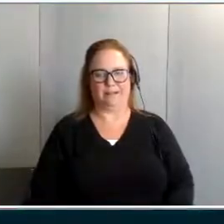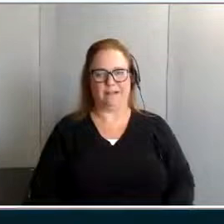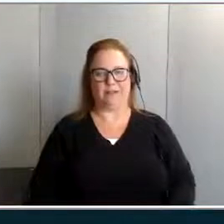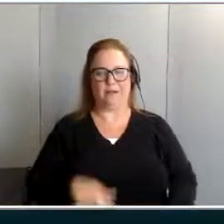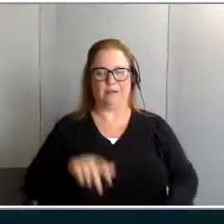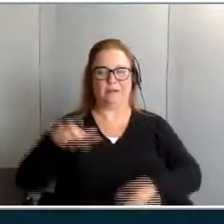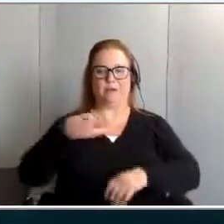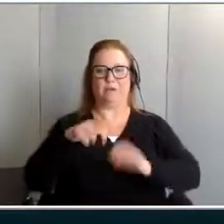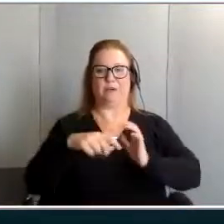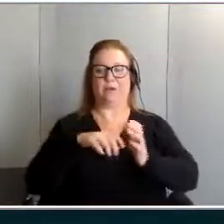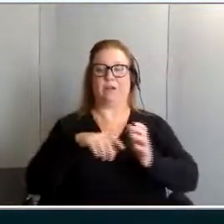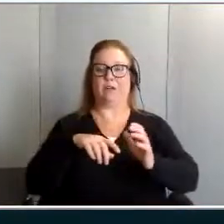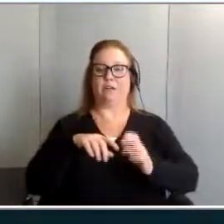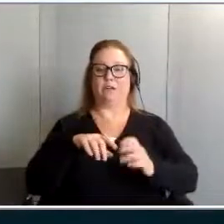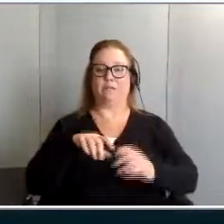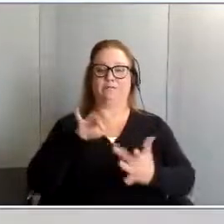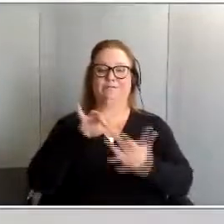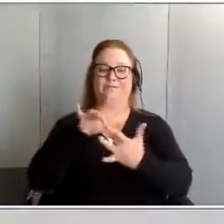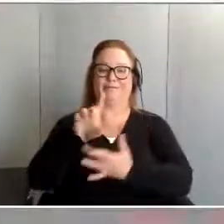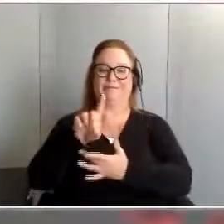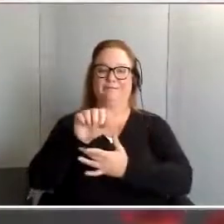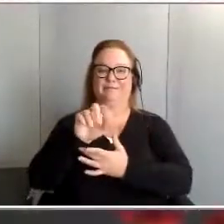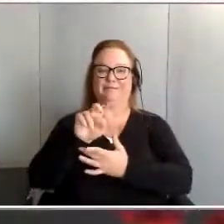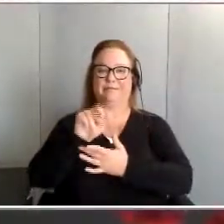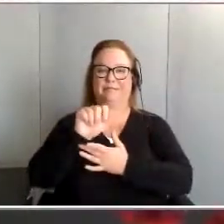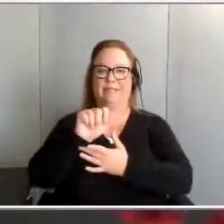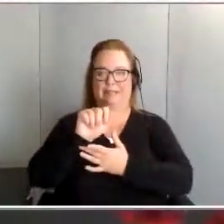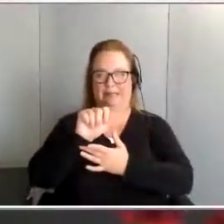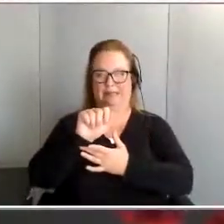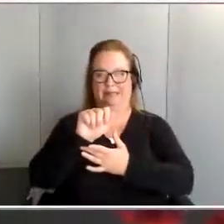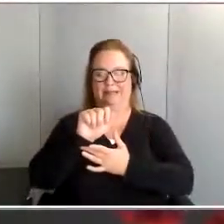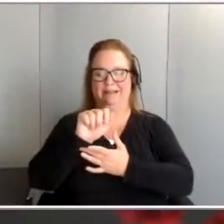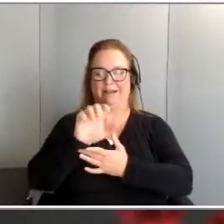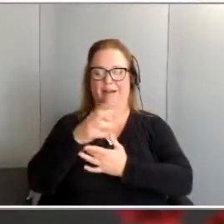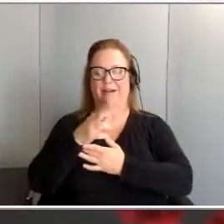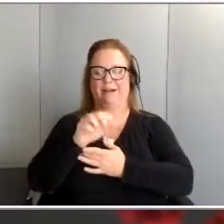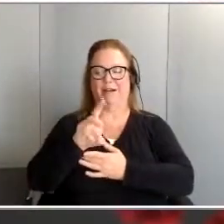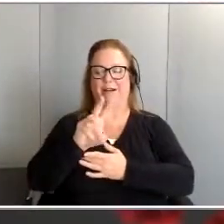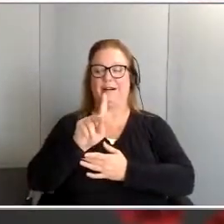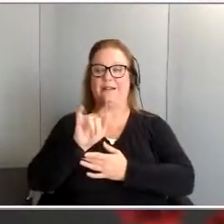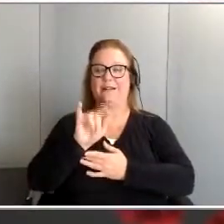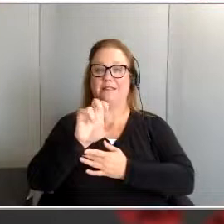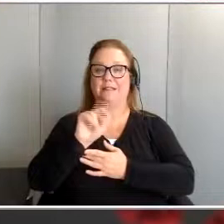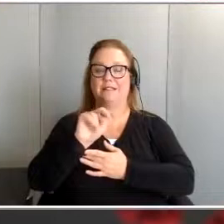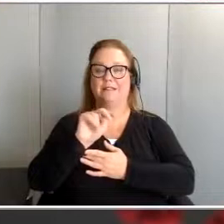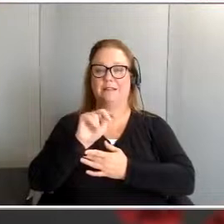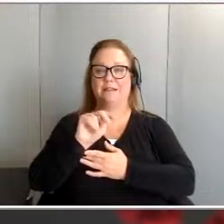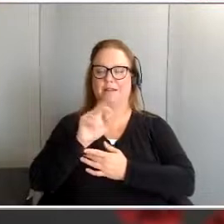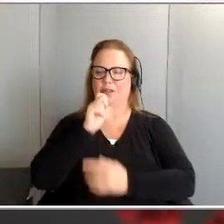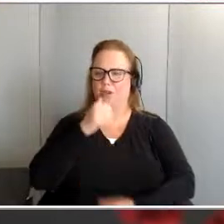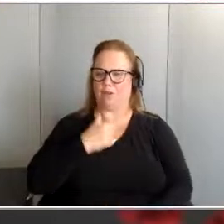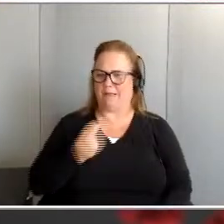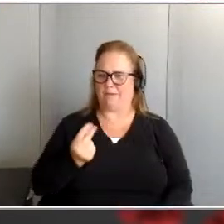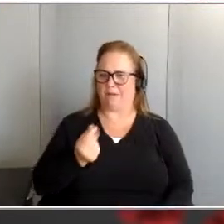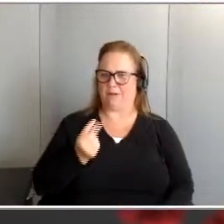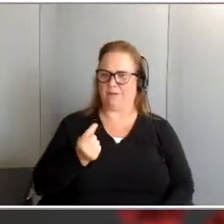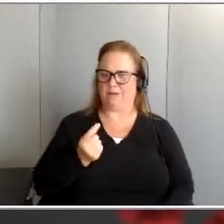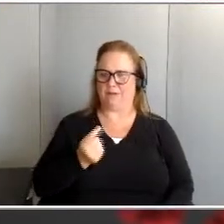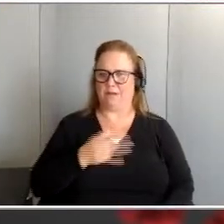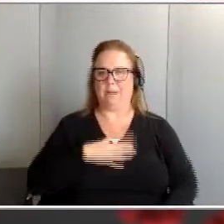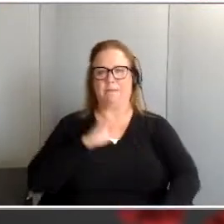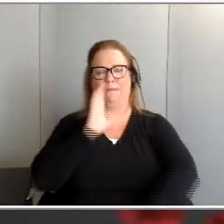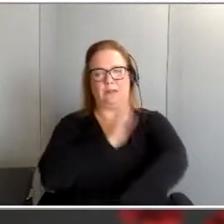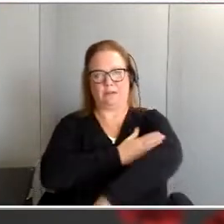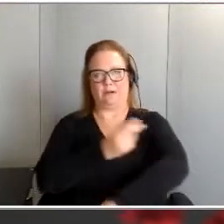check in with Dr. Dana Hawkins, Medical Director of Infection Prevention and Control. You don't have dogs. Yeah, my daughter has a dog. I